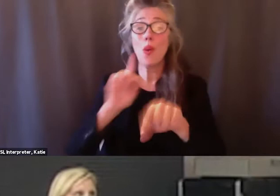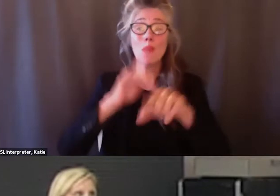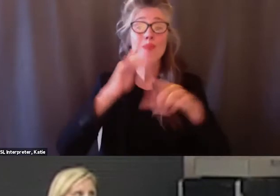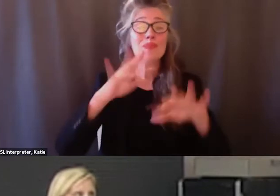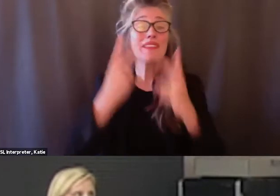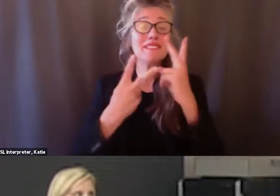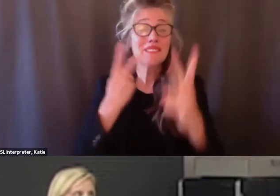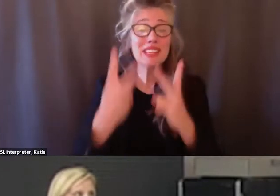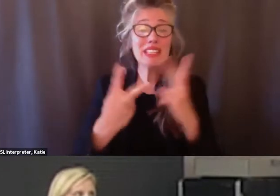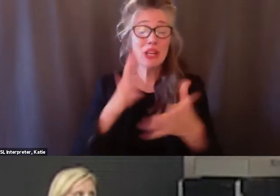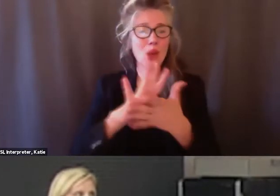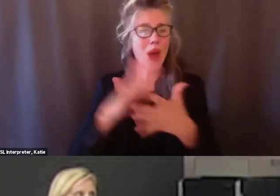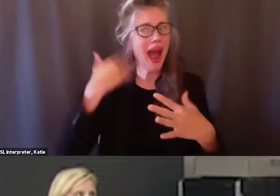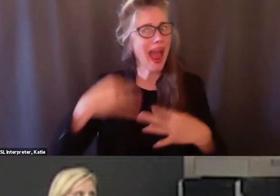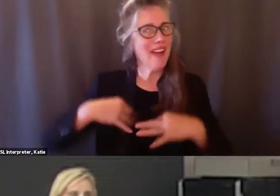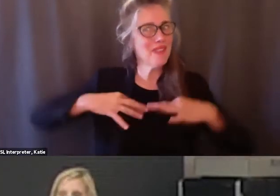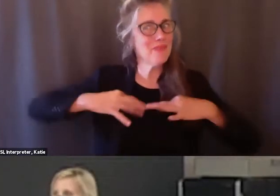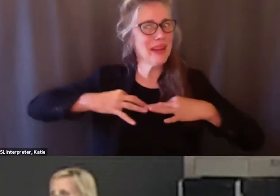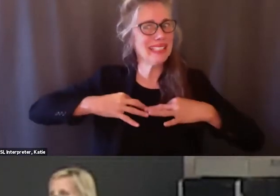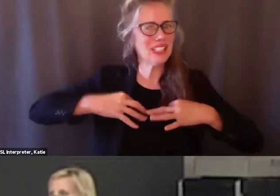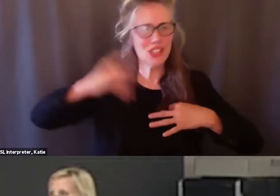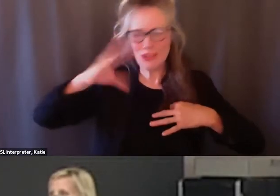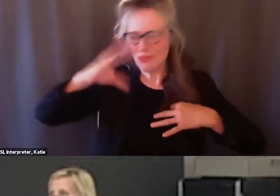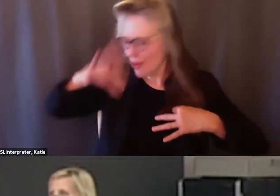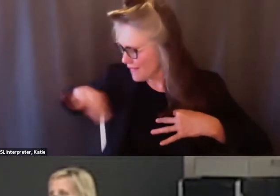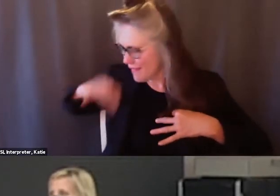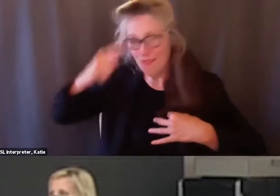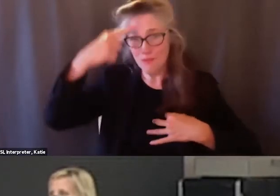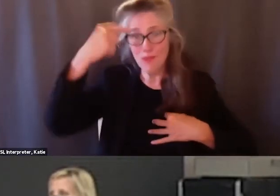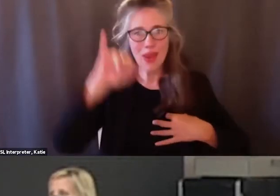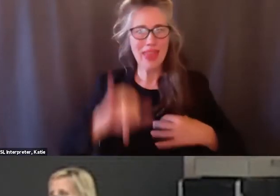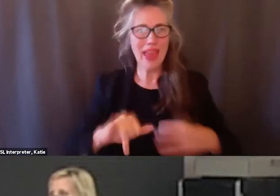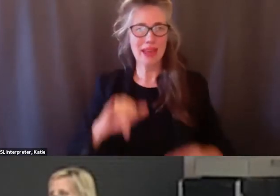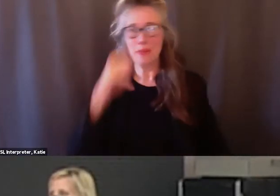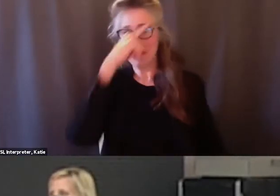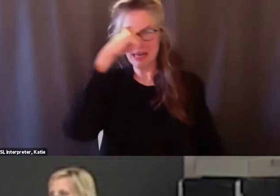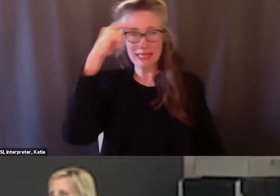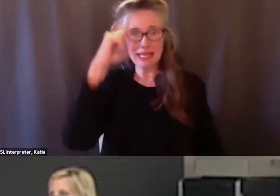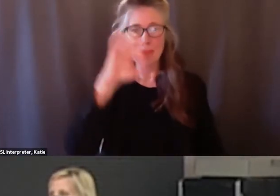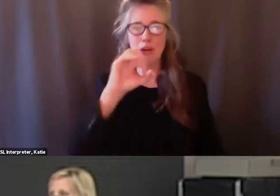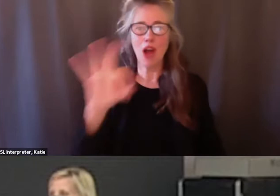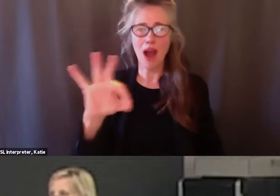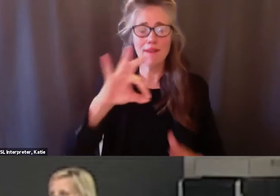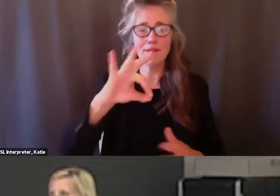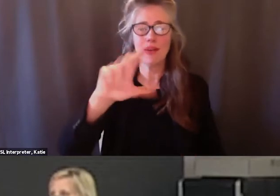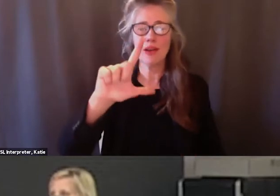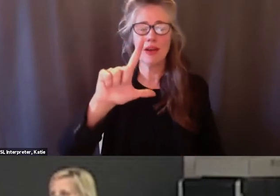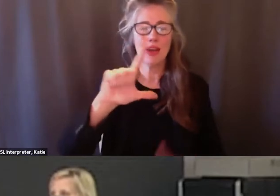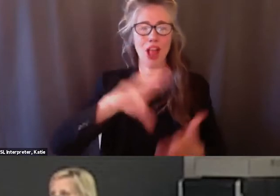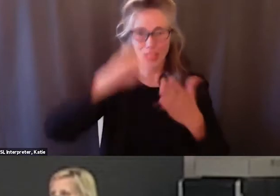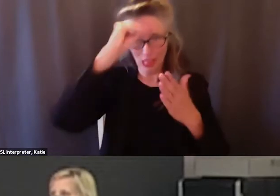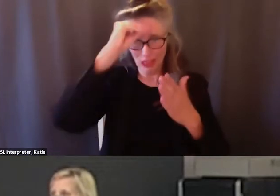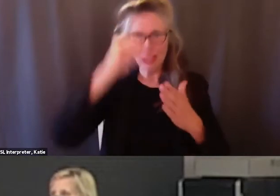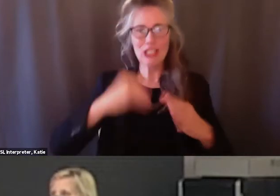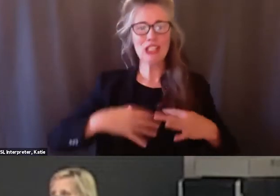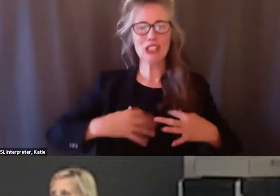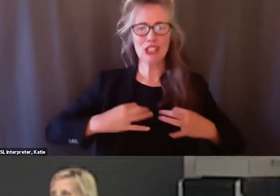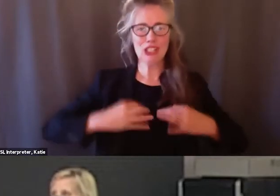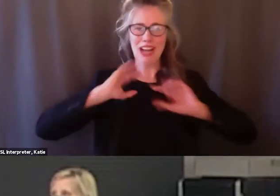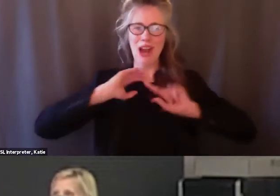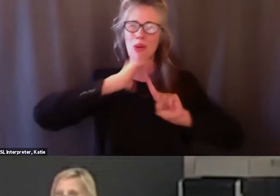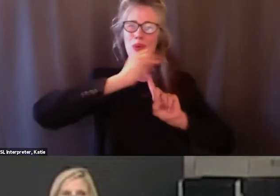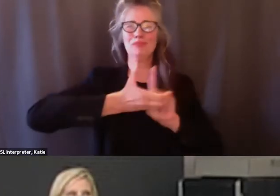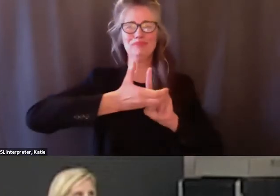my t-shirt somewhere here for my Summer of Learning shirt that I will be wearing when I go next